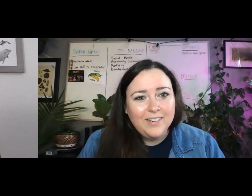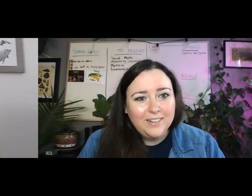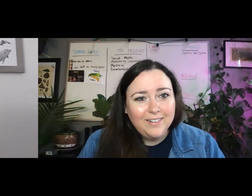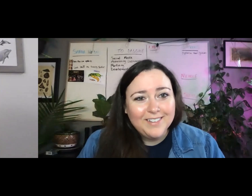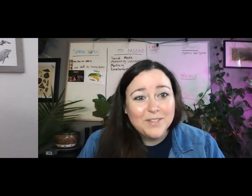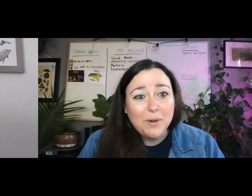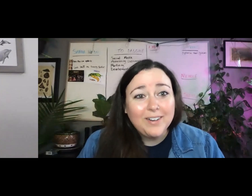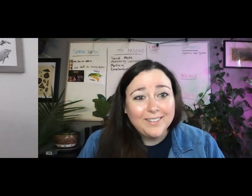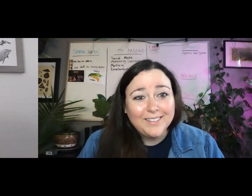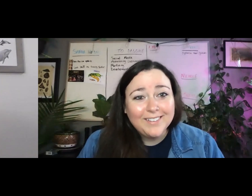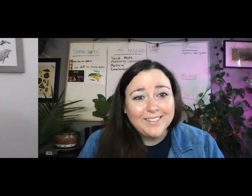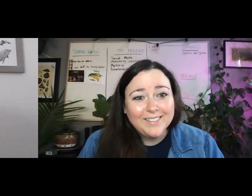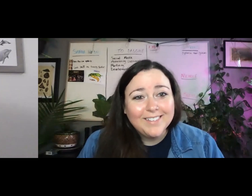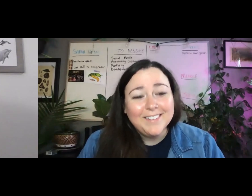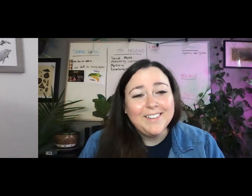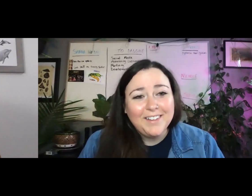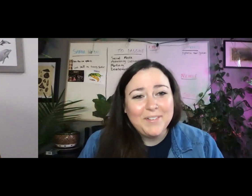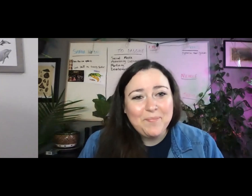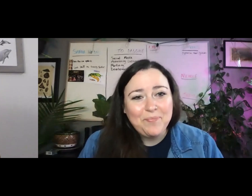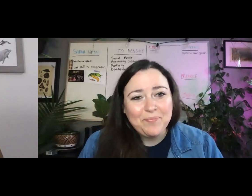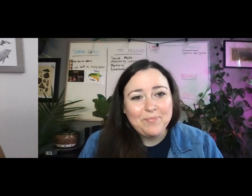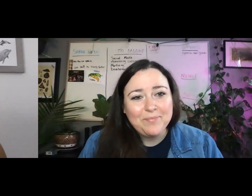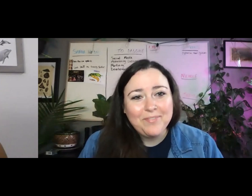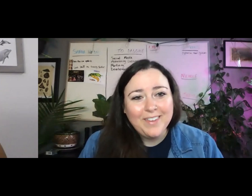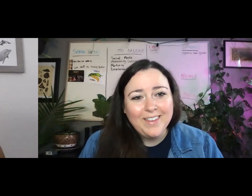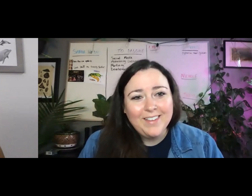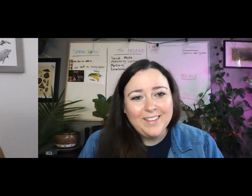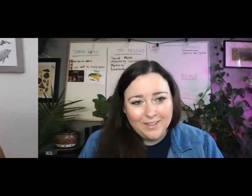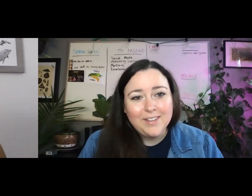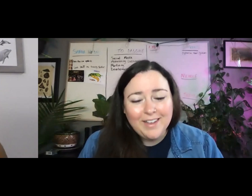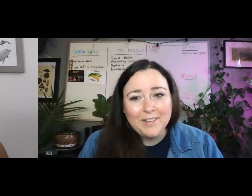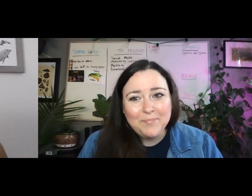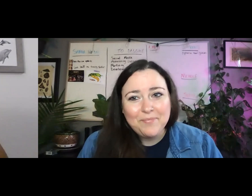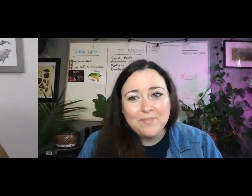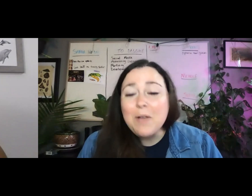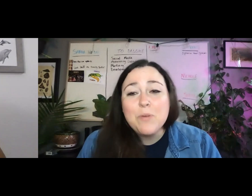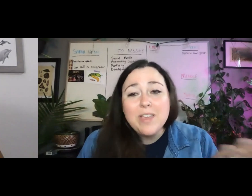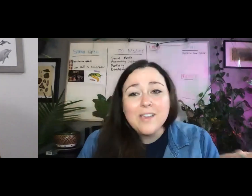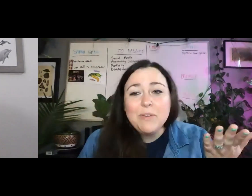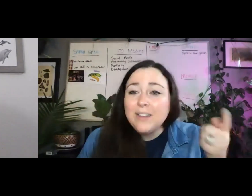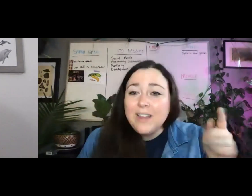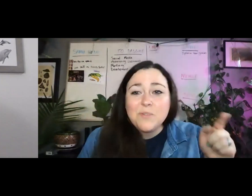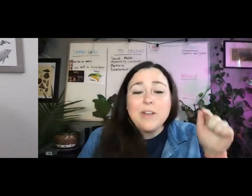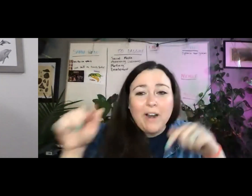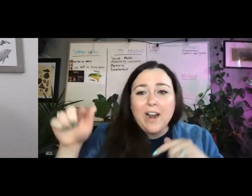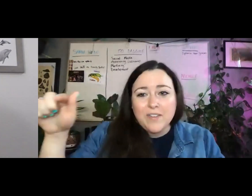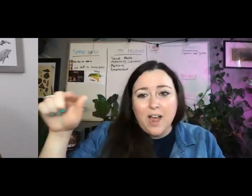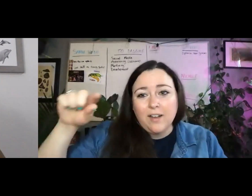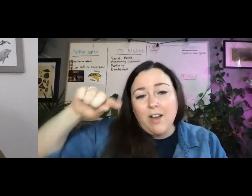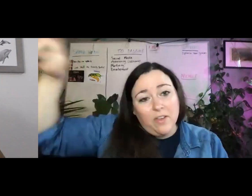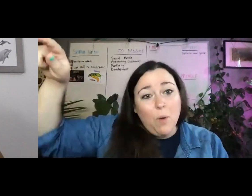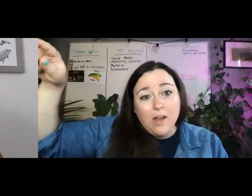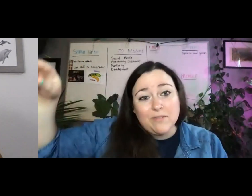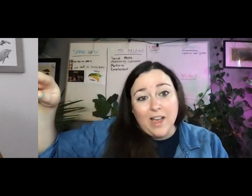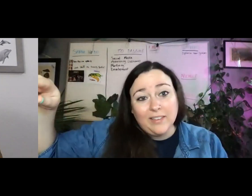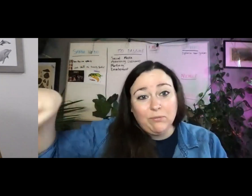boat to get, because we have to take a little tiny boat, tickets to we have every day to get to the lab, so it's pretty special. We collect squid right on the dock